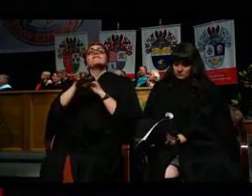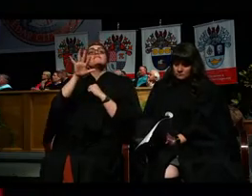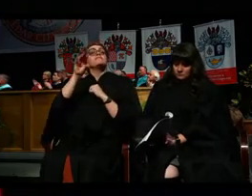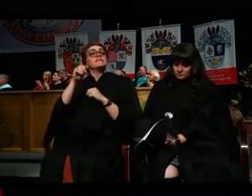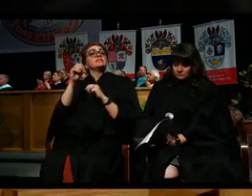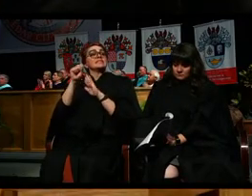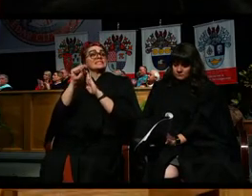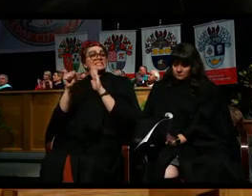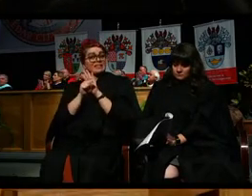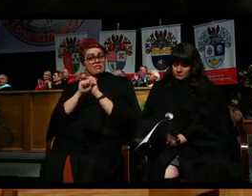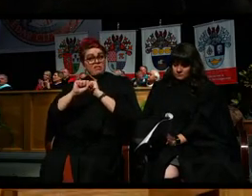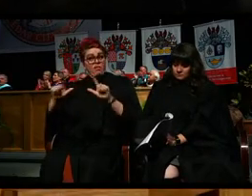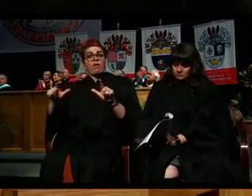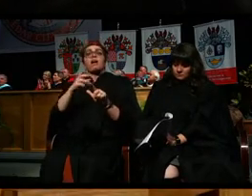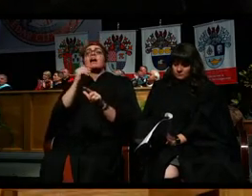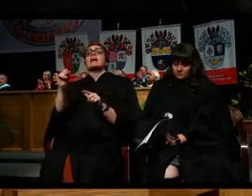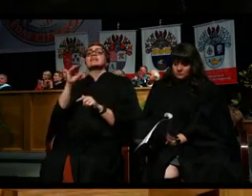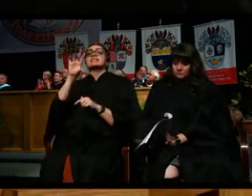countries.